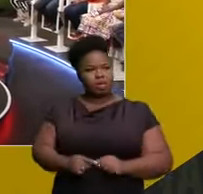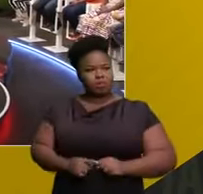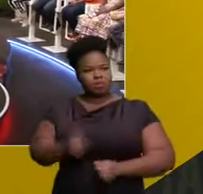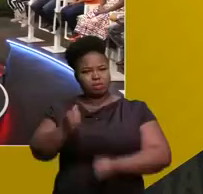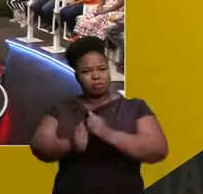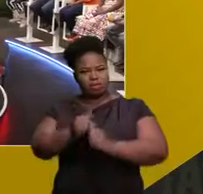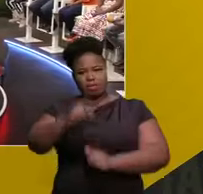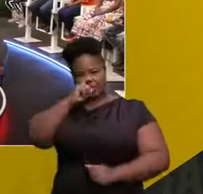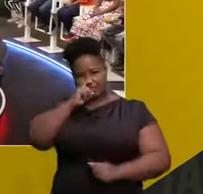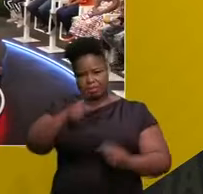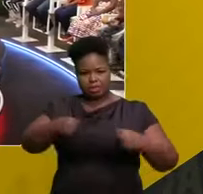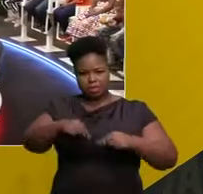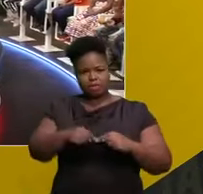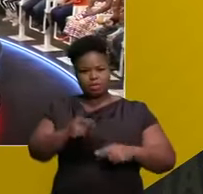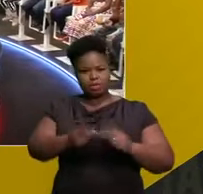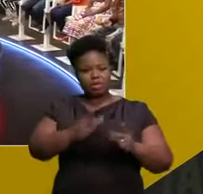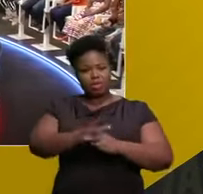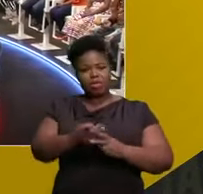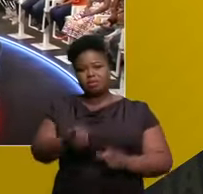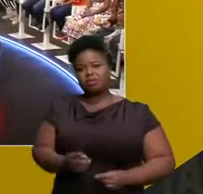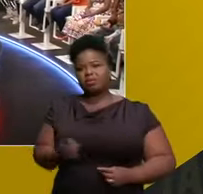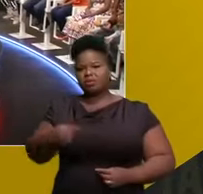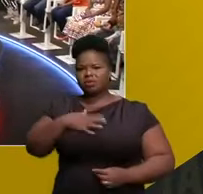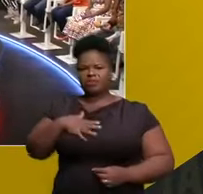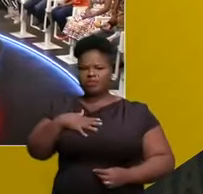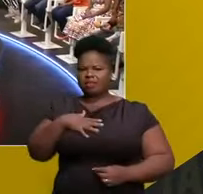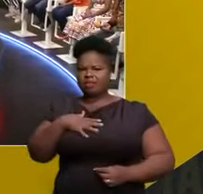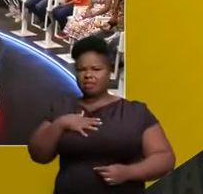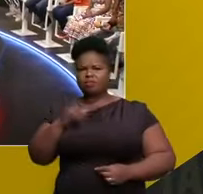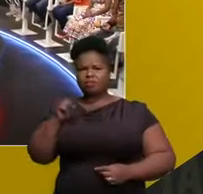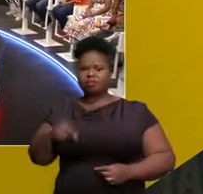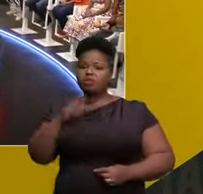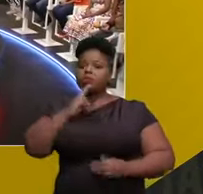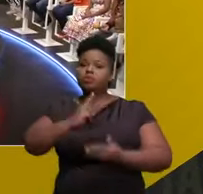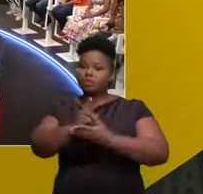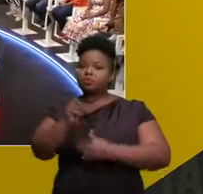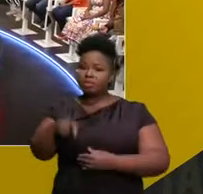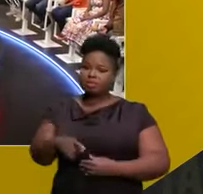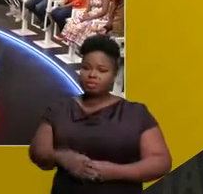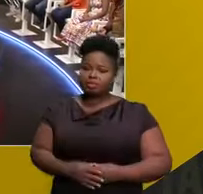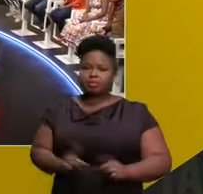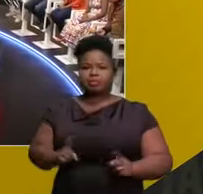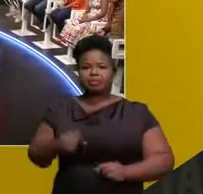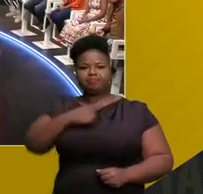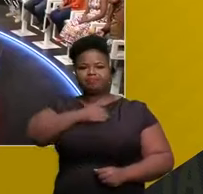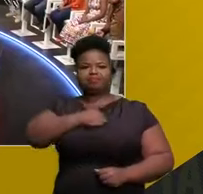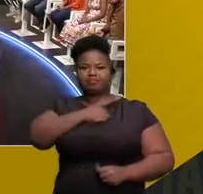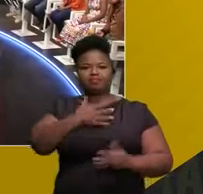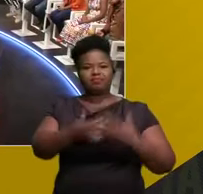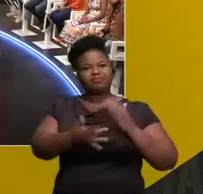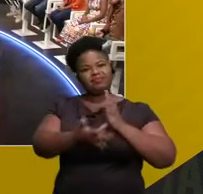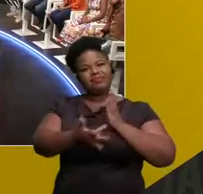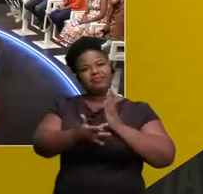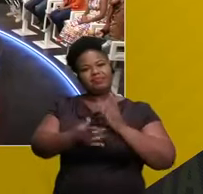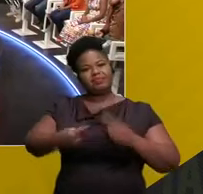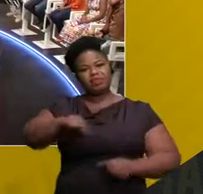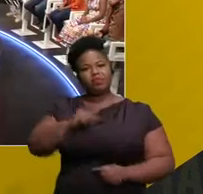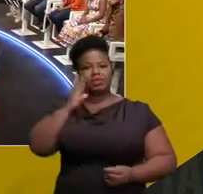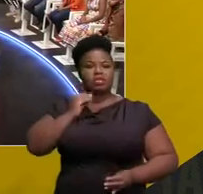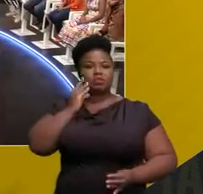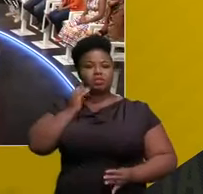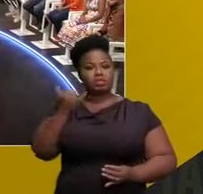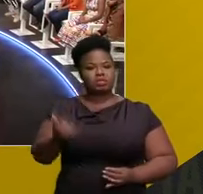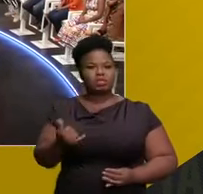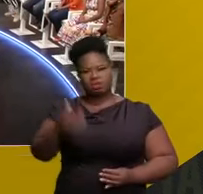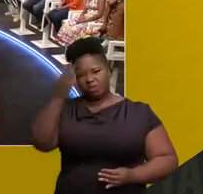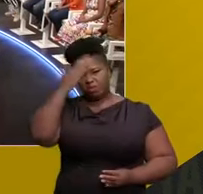bethu, abomalume bethu. And at what point nathi sifile ukuthi we need to be honest. Yeah. Mm. As we do apologize for all the technical issues that we're experiencing right now.